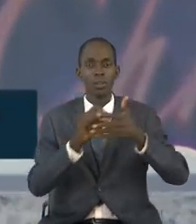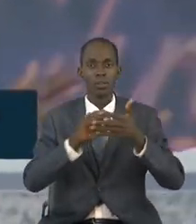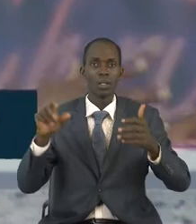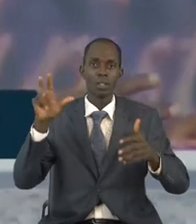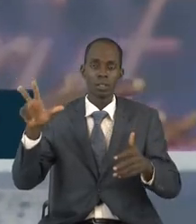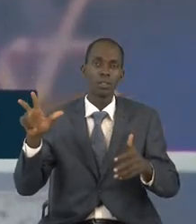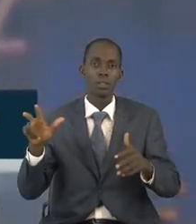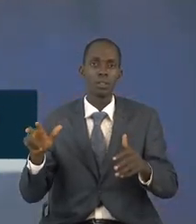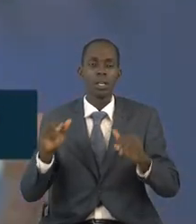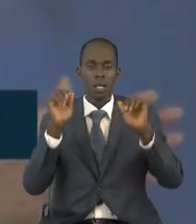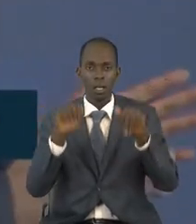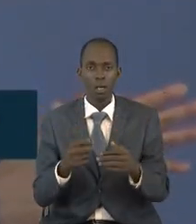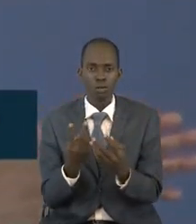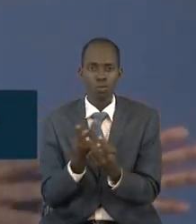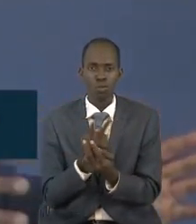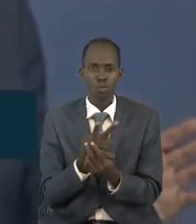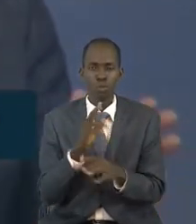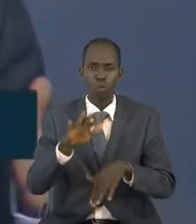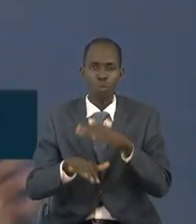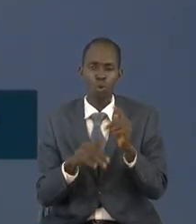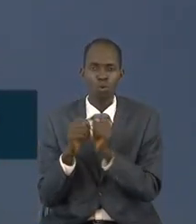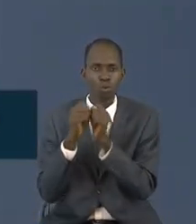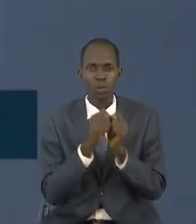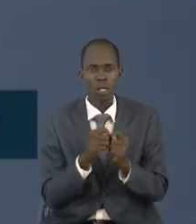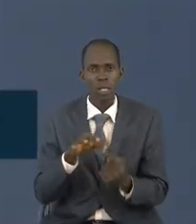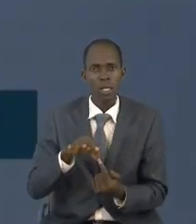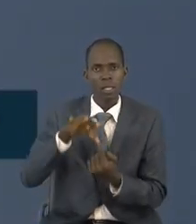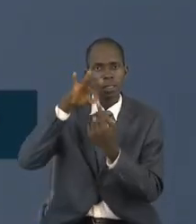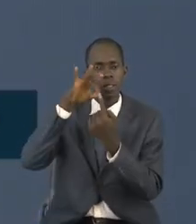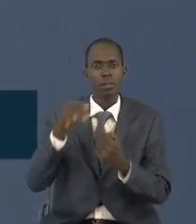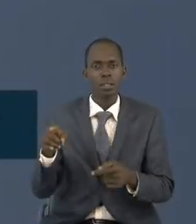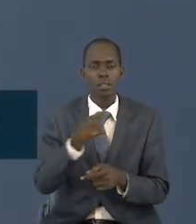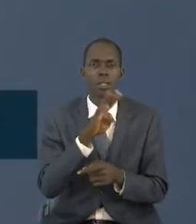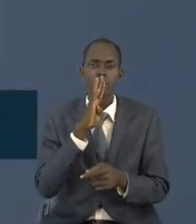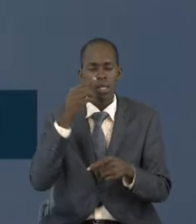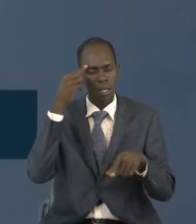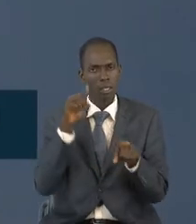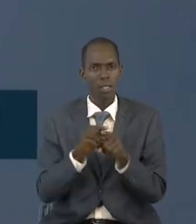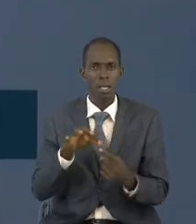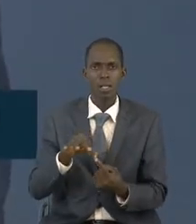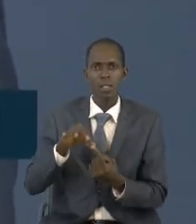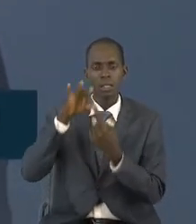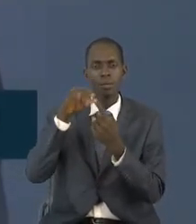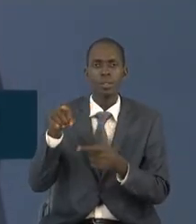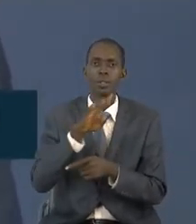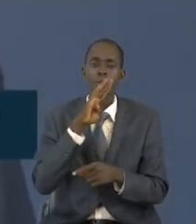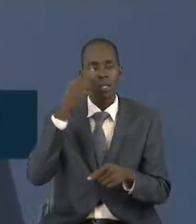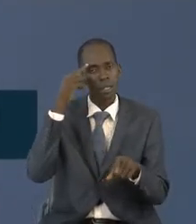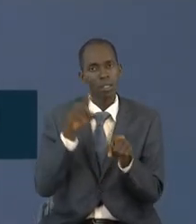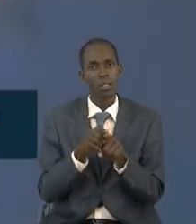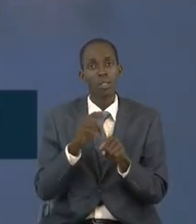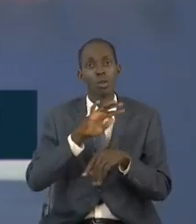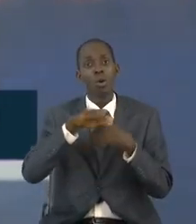walk together except they be agreed? Except they be agreed. The Almighty God